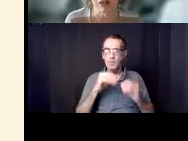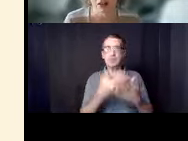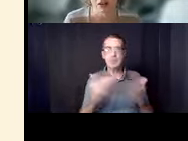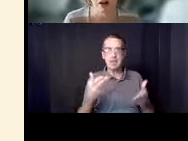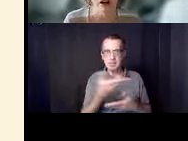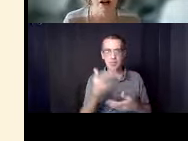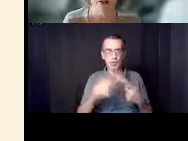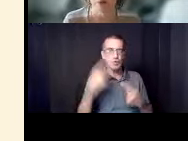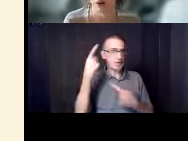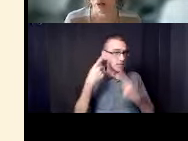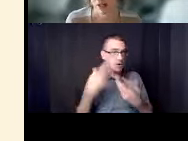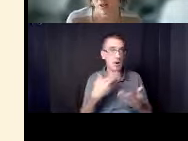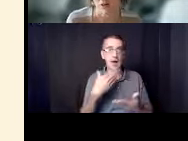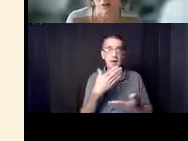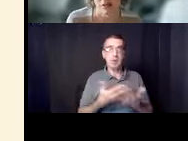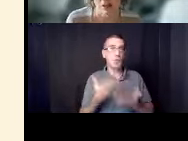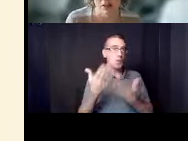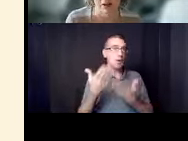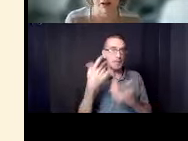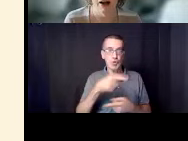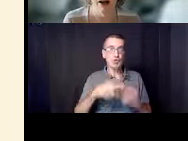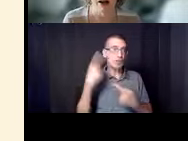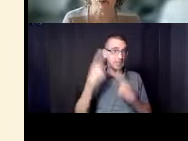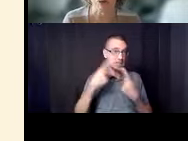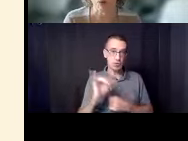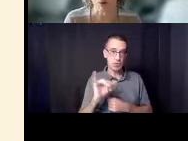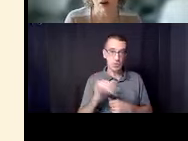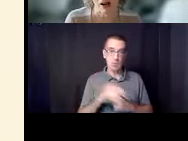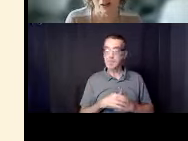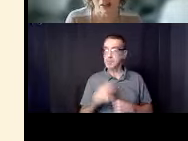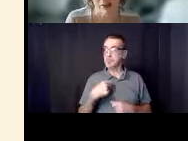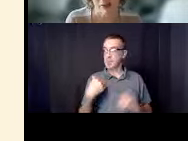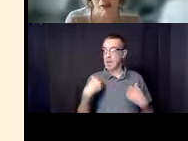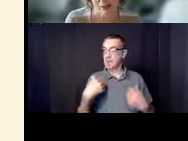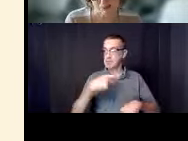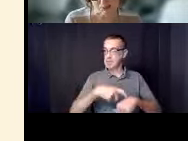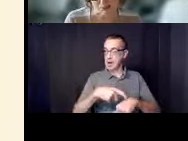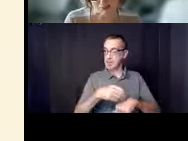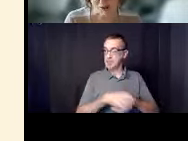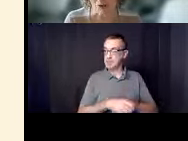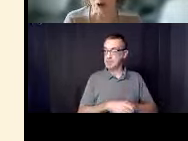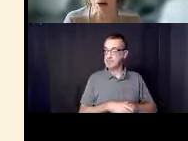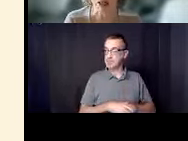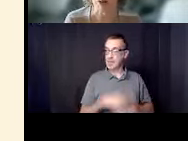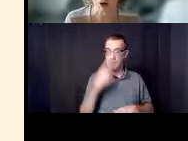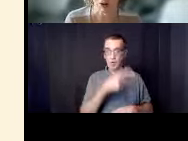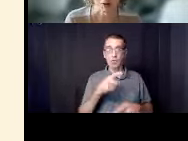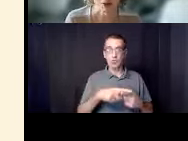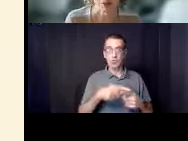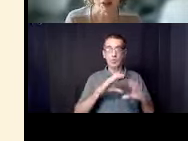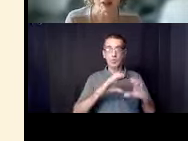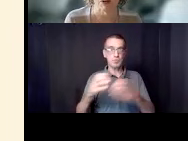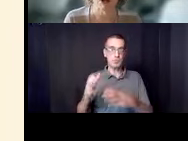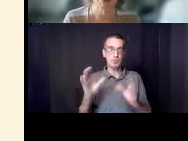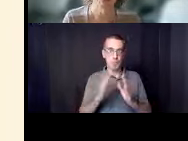to consider, and I have some recommendations for you to consider. We will have time for you to break into small